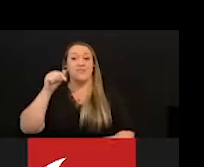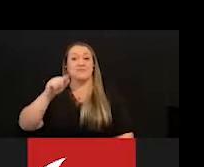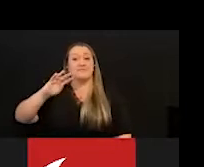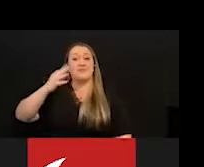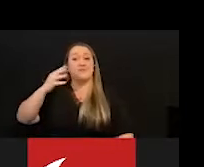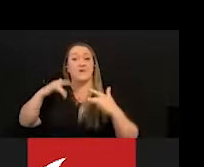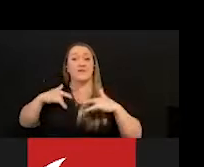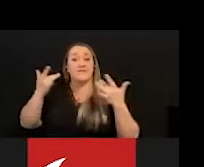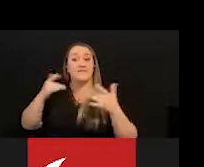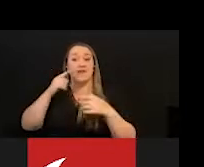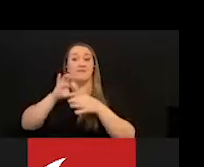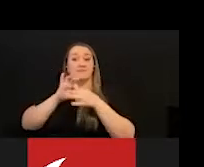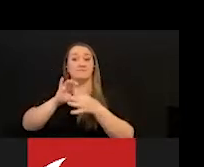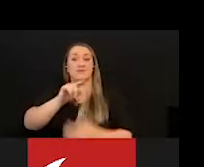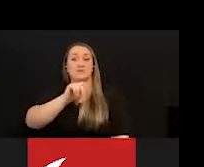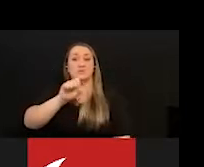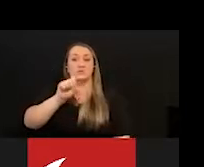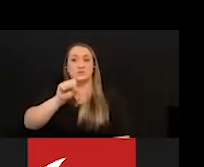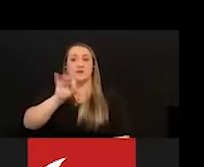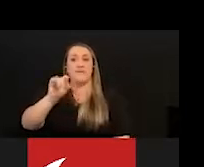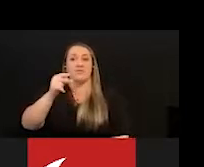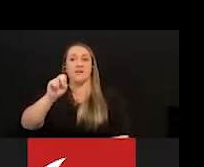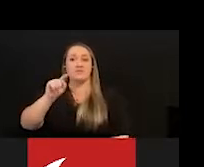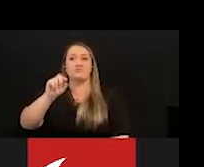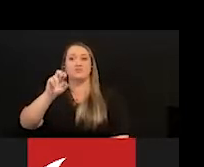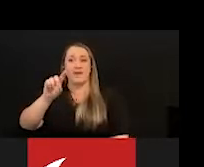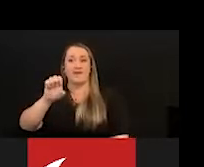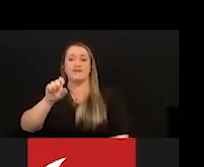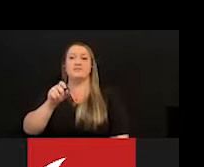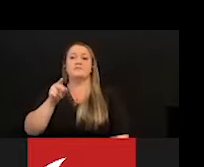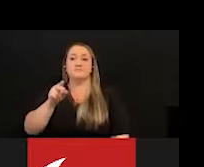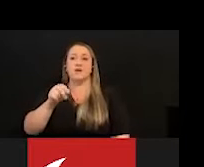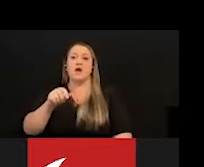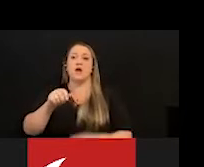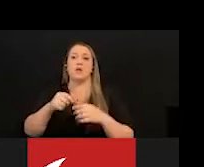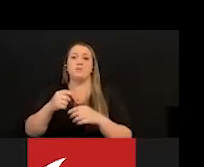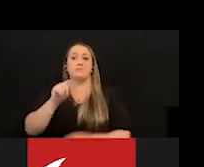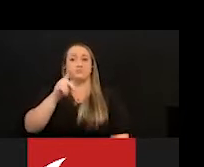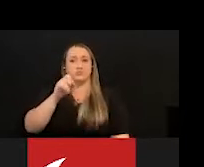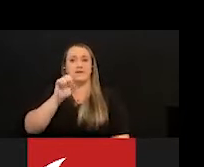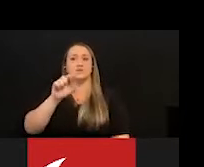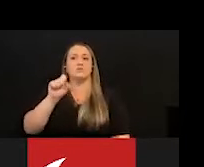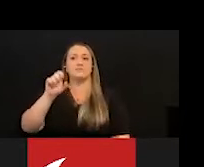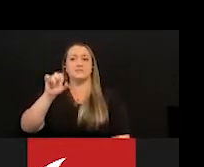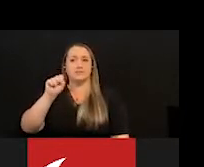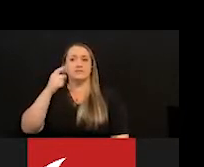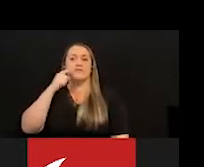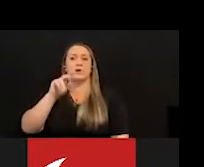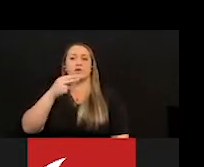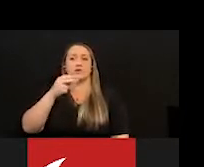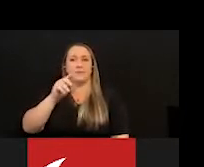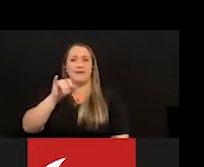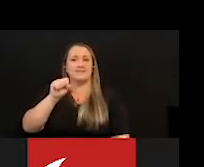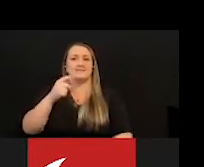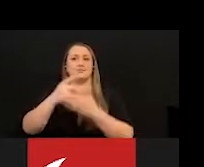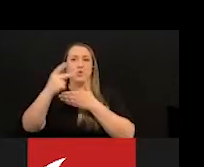in Tools of the Trade, a practical series for humanities programmers, a new program of ours which aims to strengthen